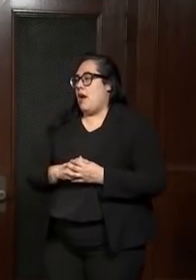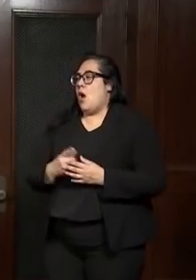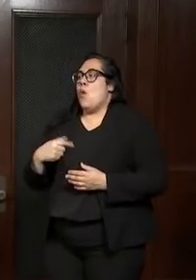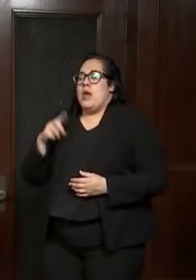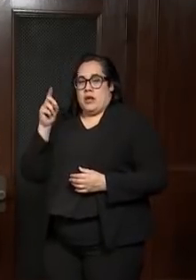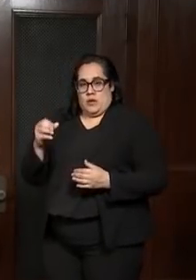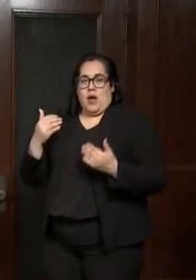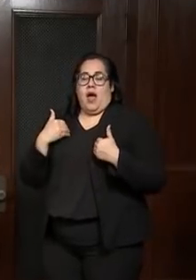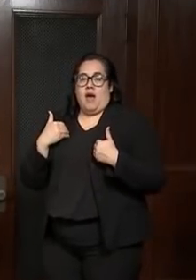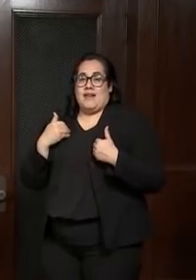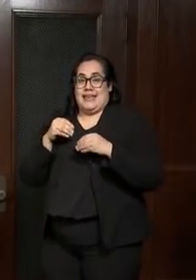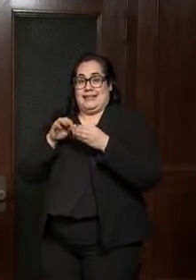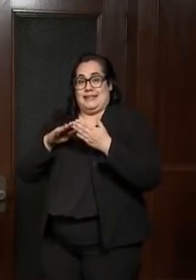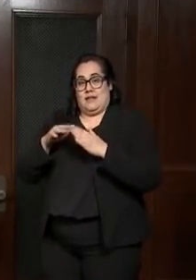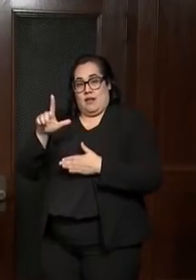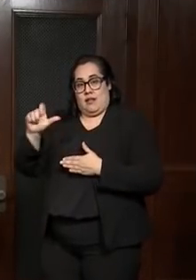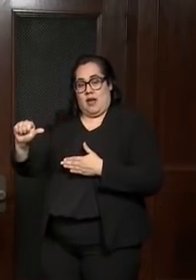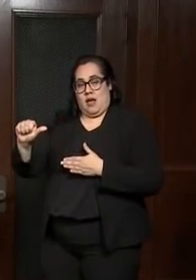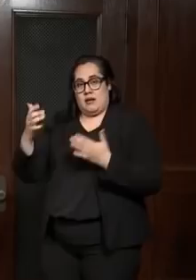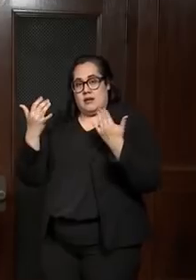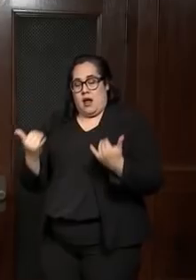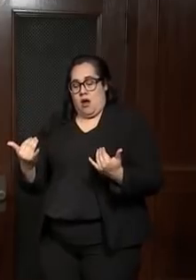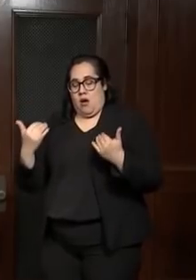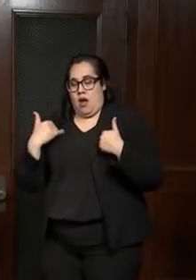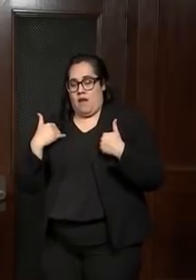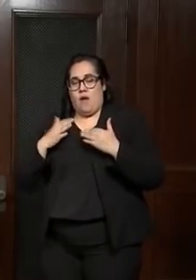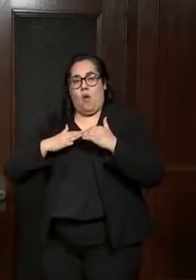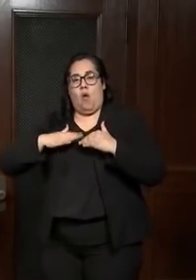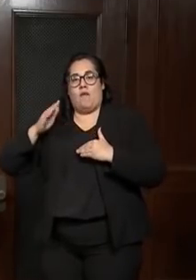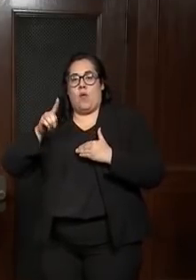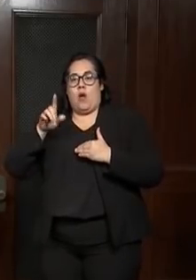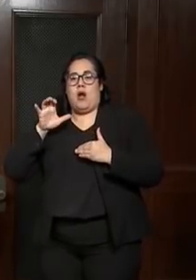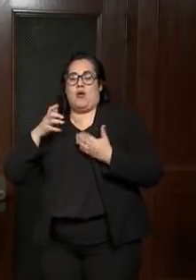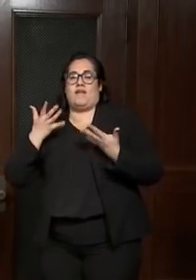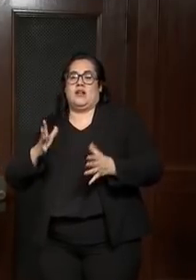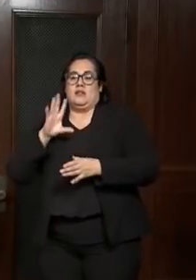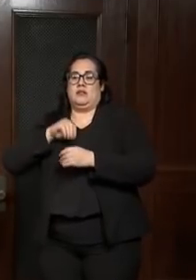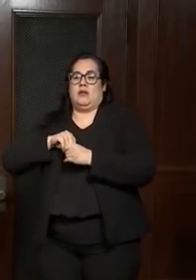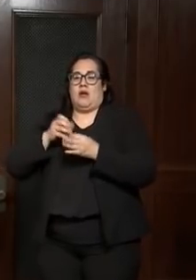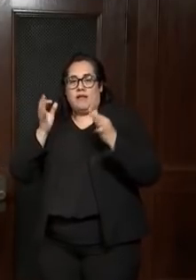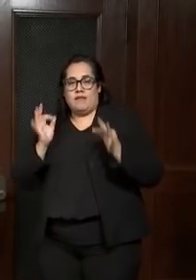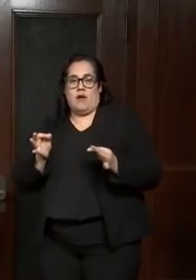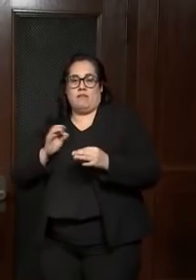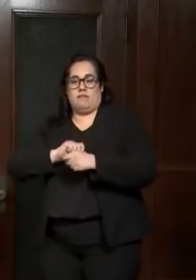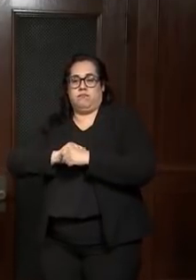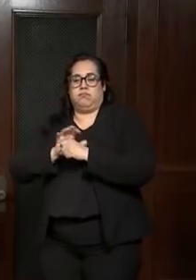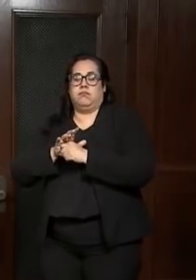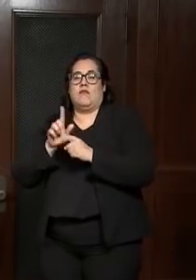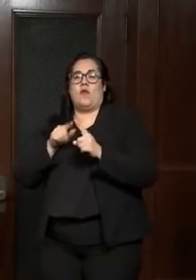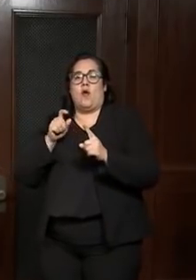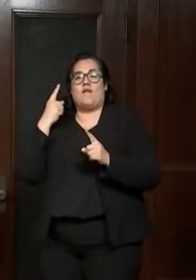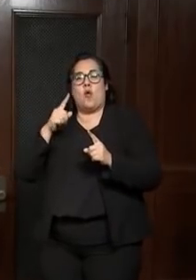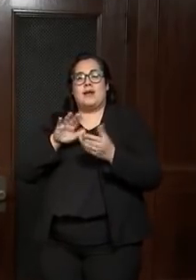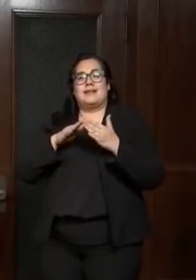We do have in the city of Los Angeles now over 100 confirmed cases of city